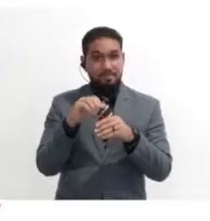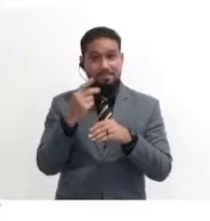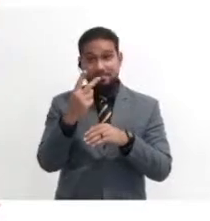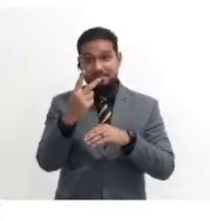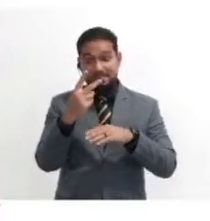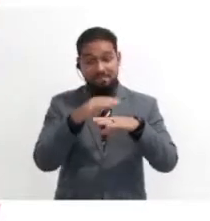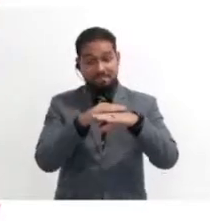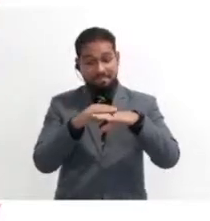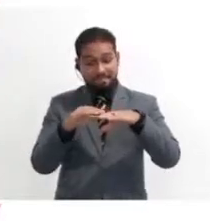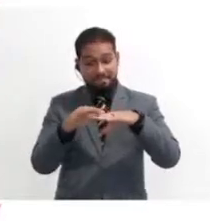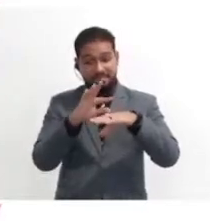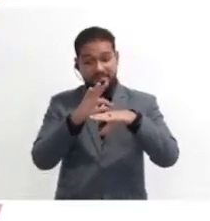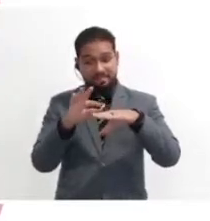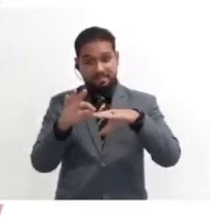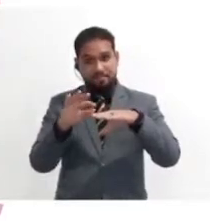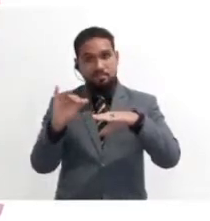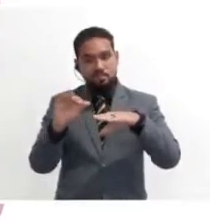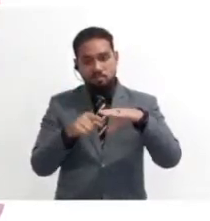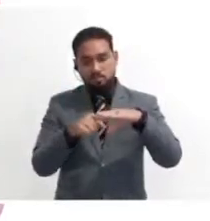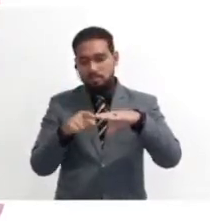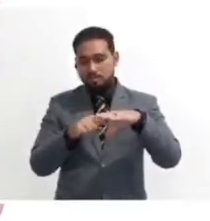And there's many different types,